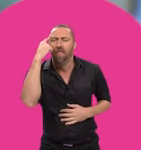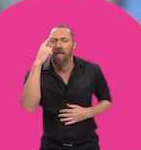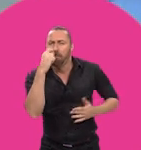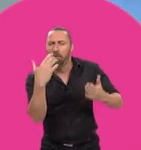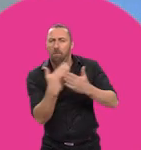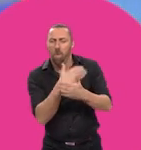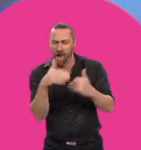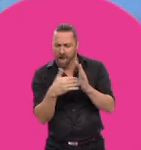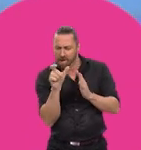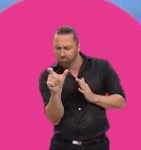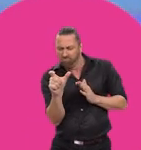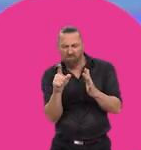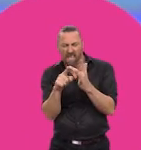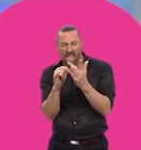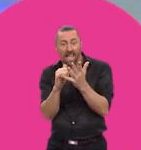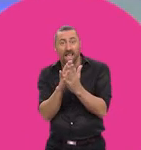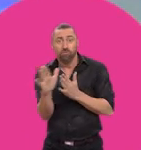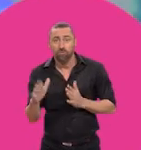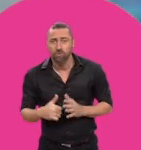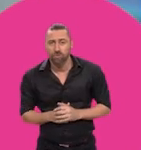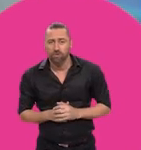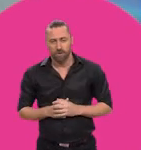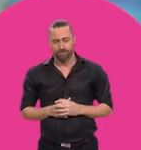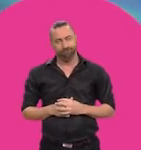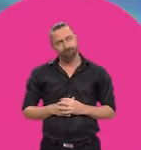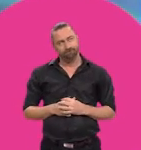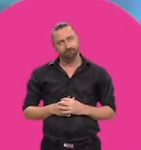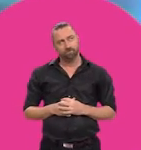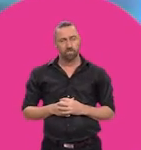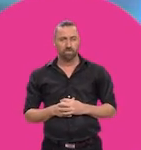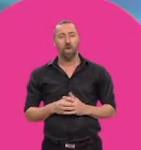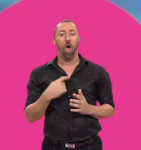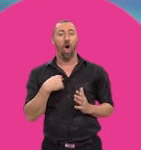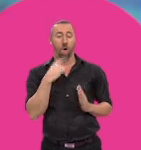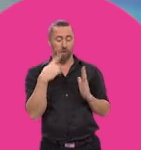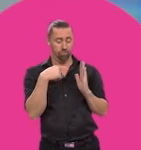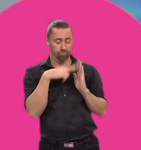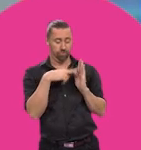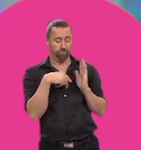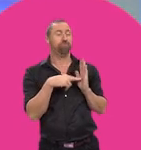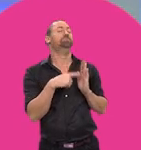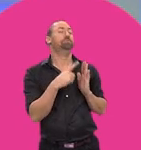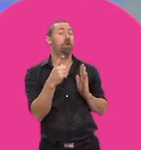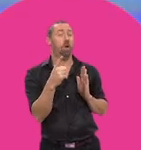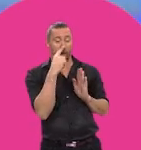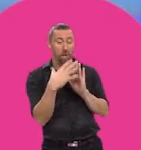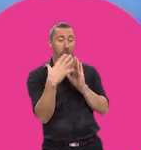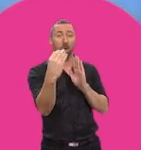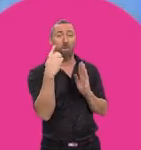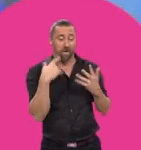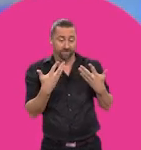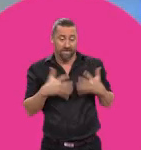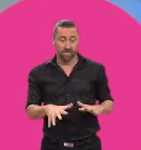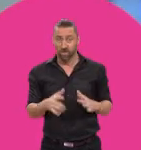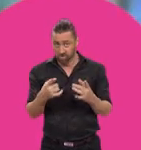form part of that word family? I've got some here to show you. Maybe I could read them first and then you could read them after